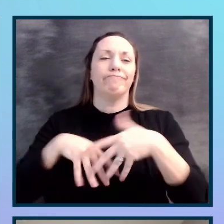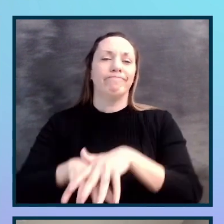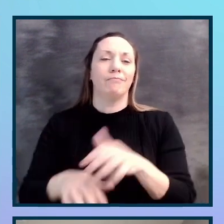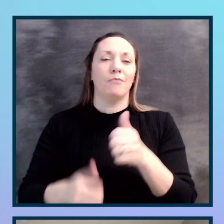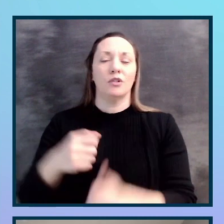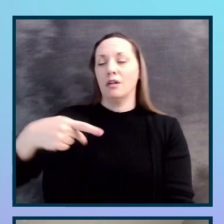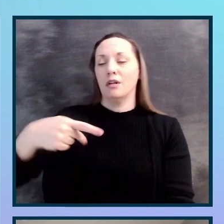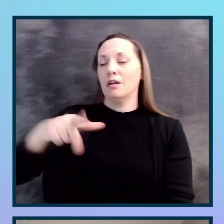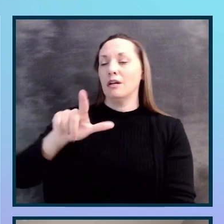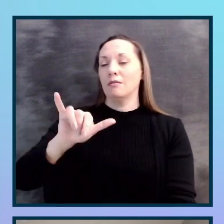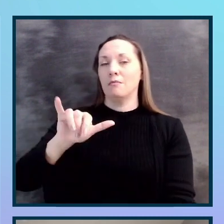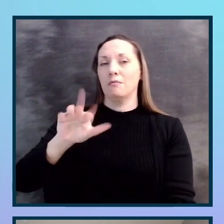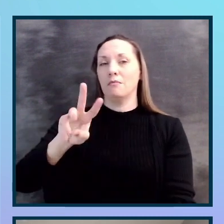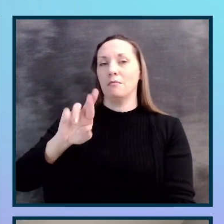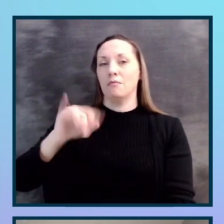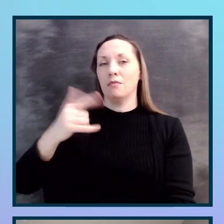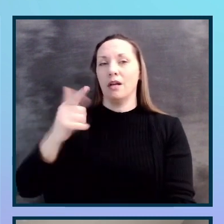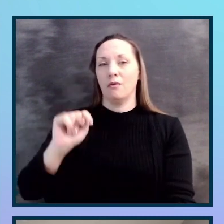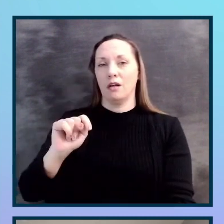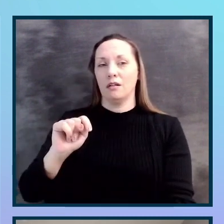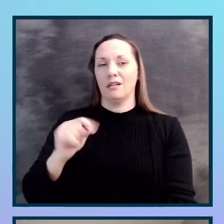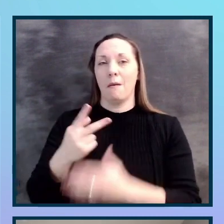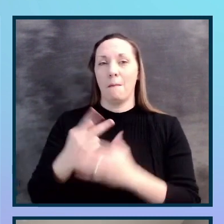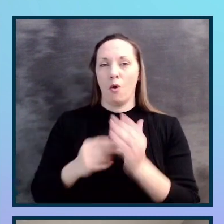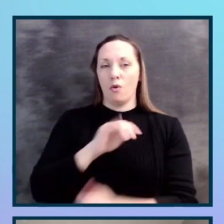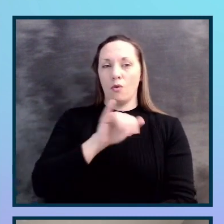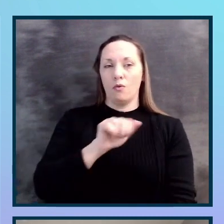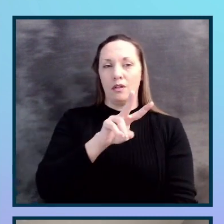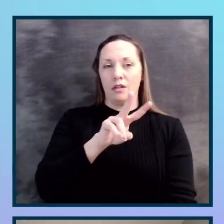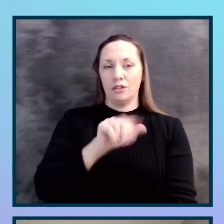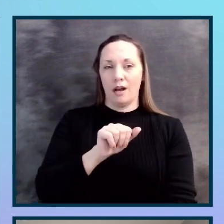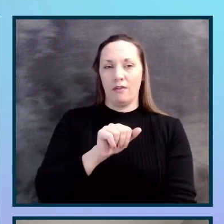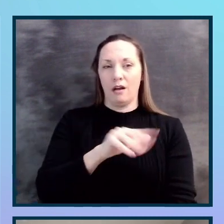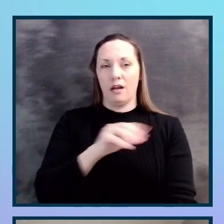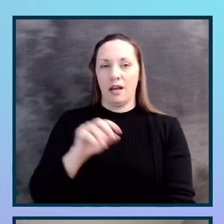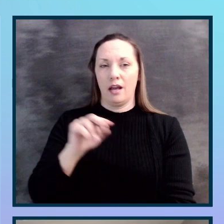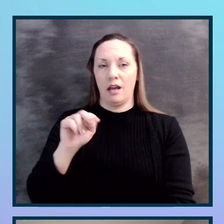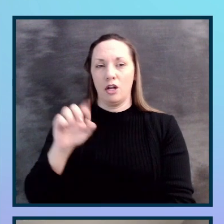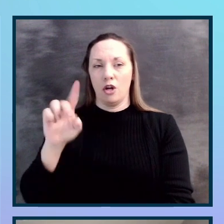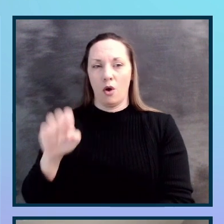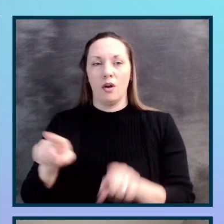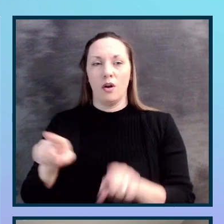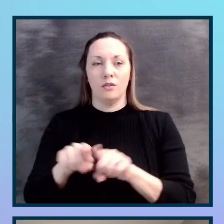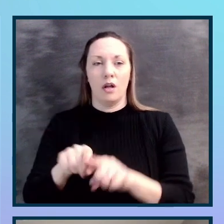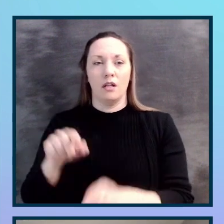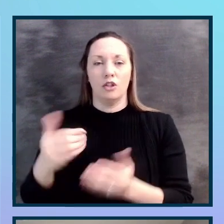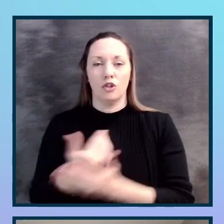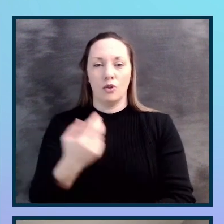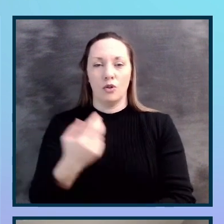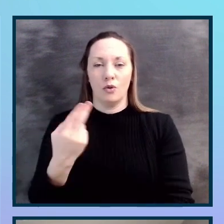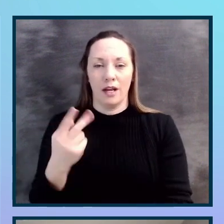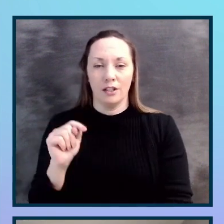both their Java and Node integrations, and also a new HTML reporter with improved design. So I'm going to